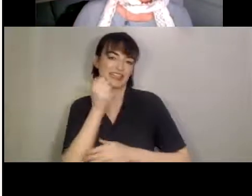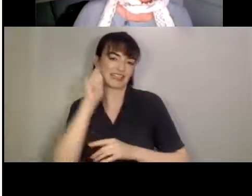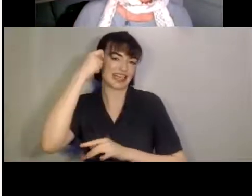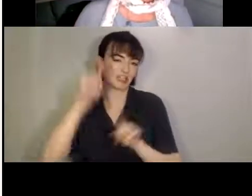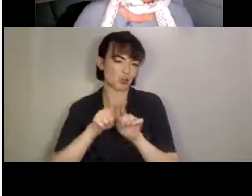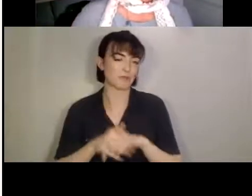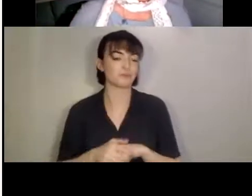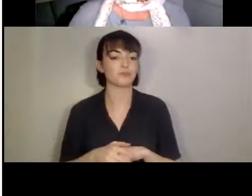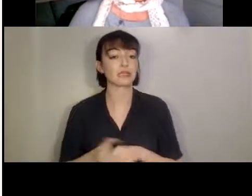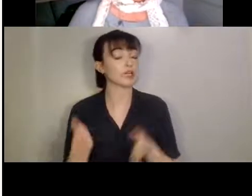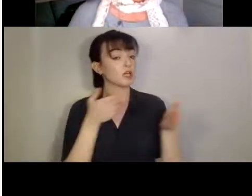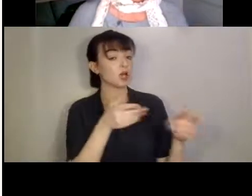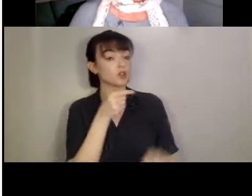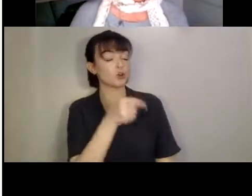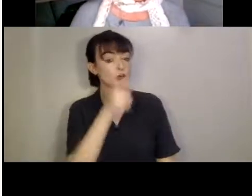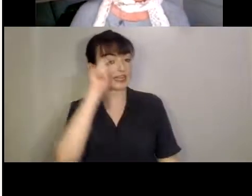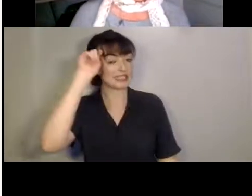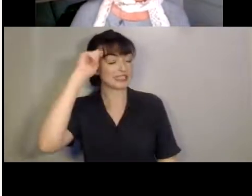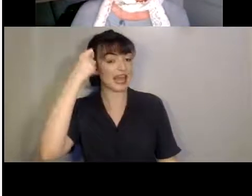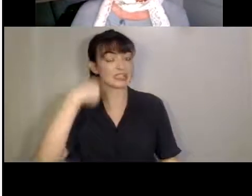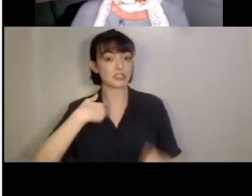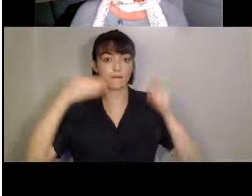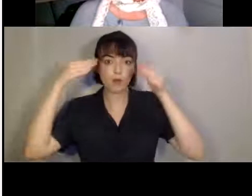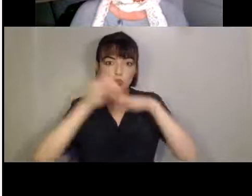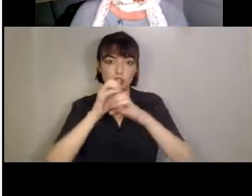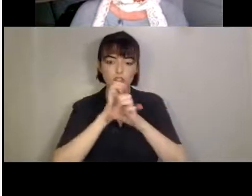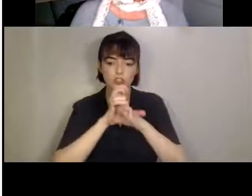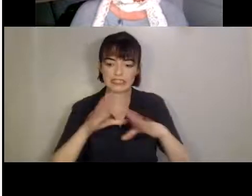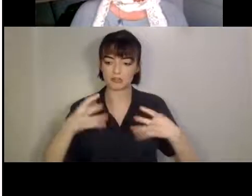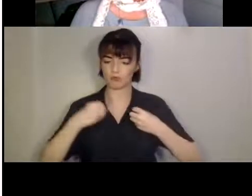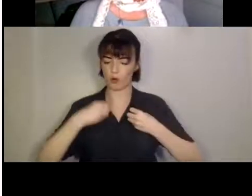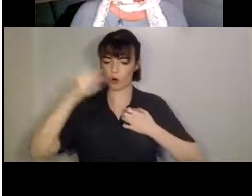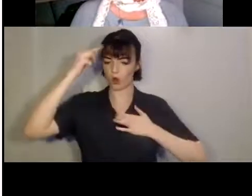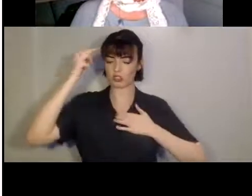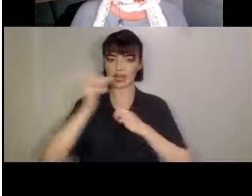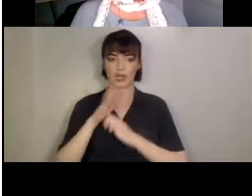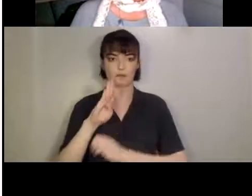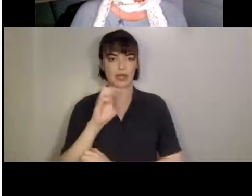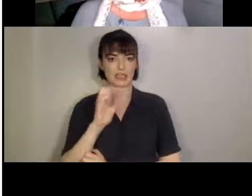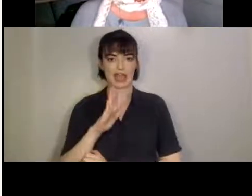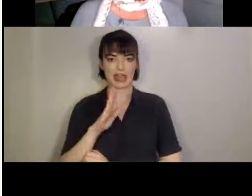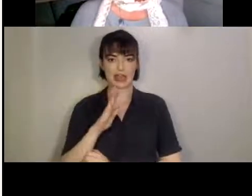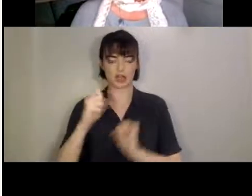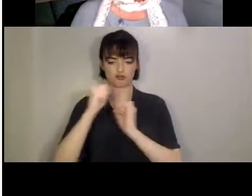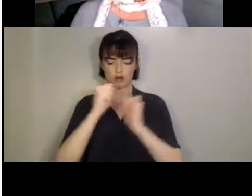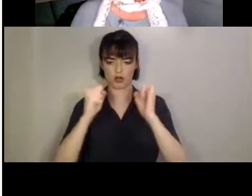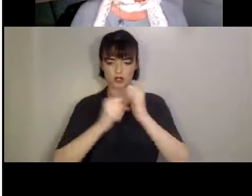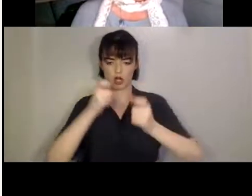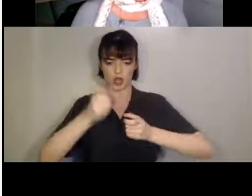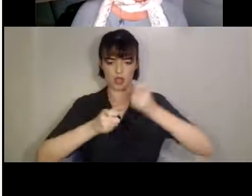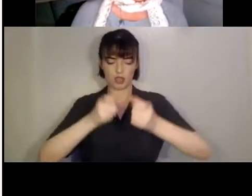So this is a test that looks at children's understanding of BSL sentences containing different